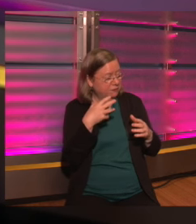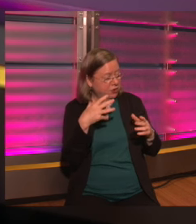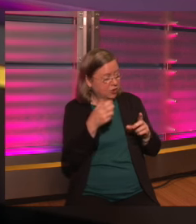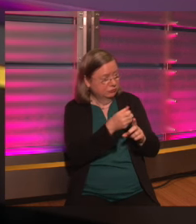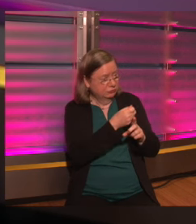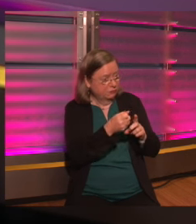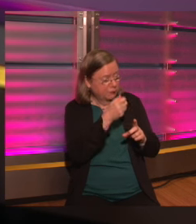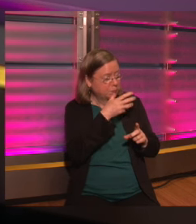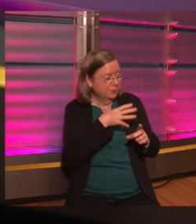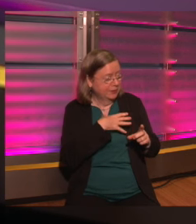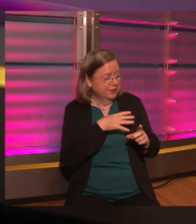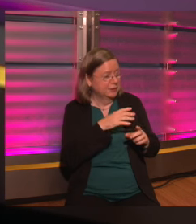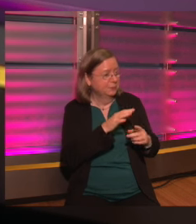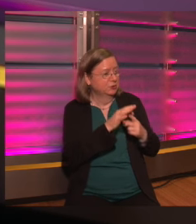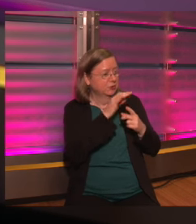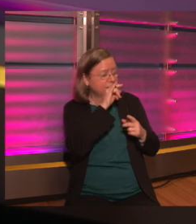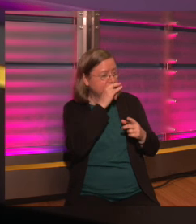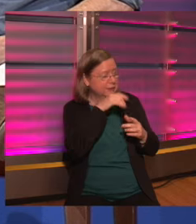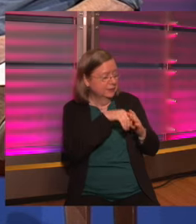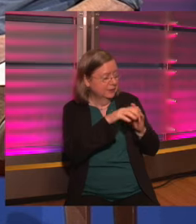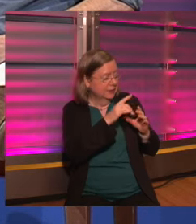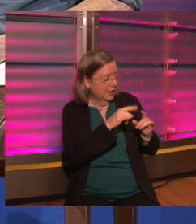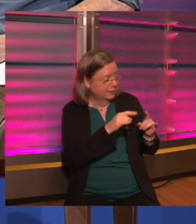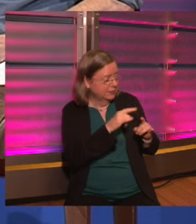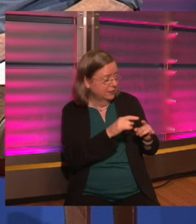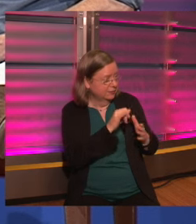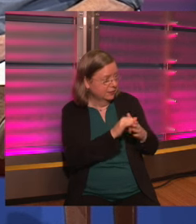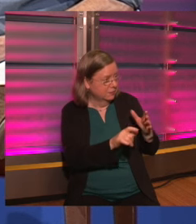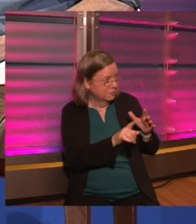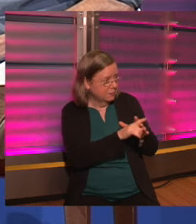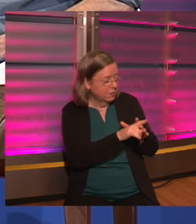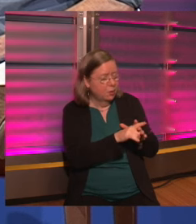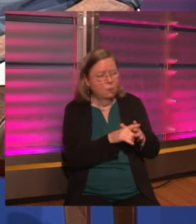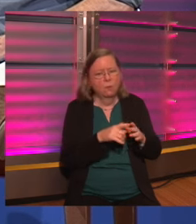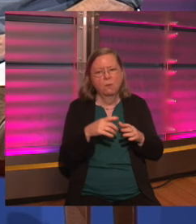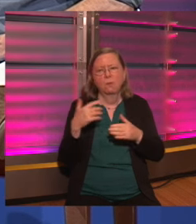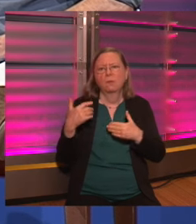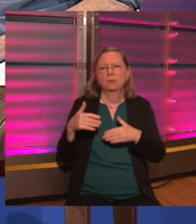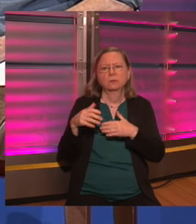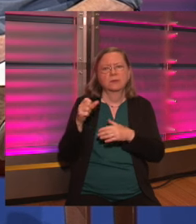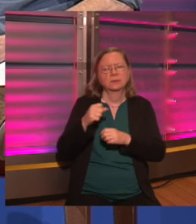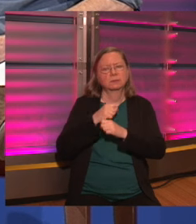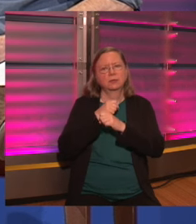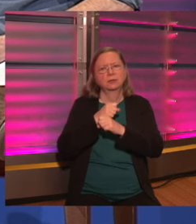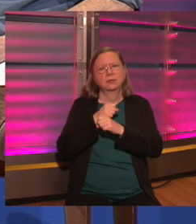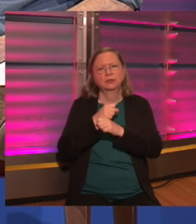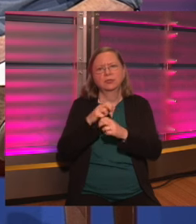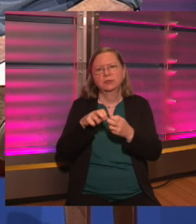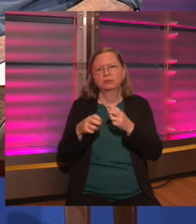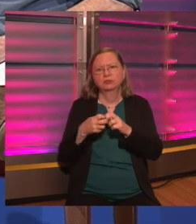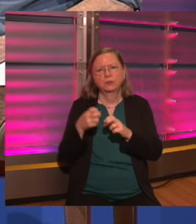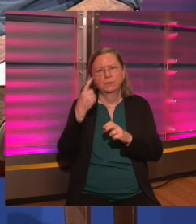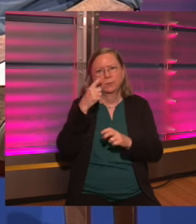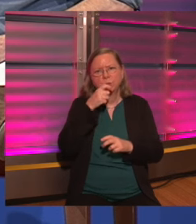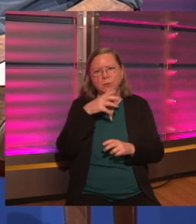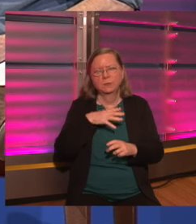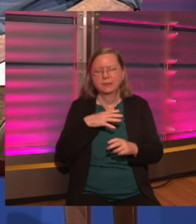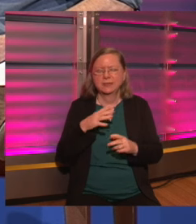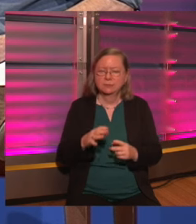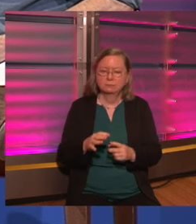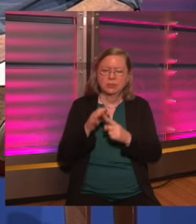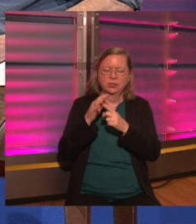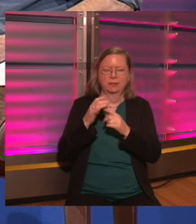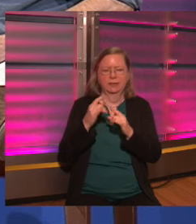the news. Did this come up in your time there? I mean, the protection issues for women, especially in these camps, and even